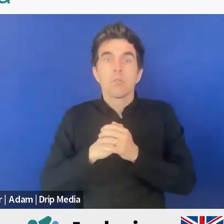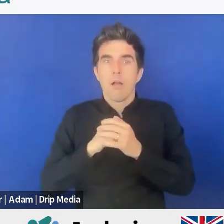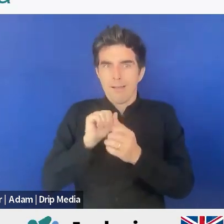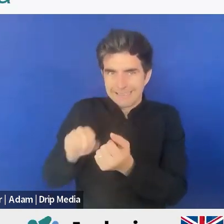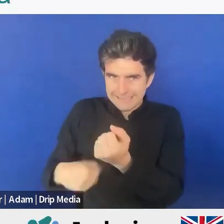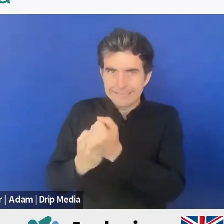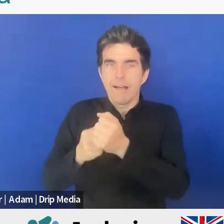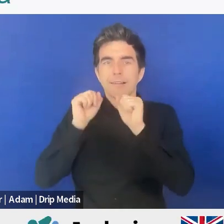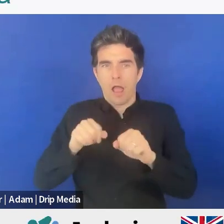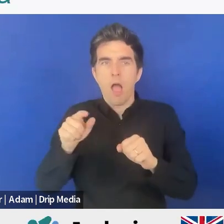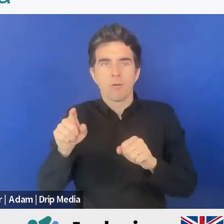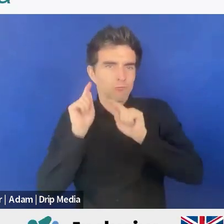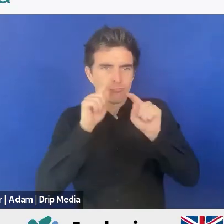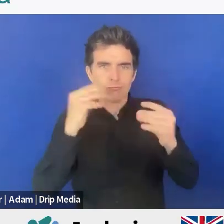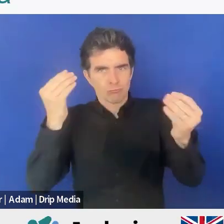hired outreach